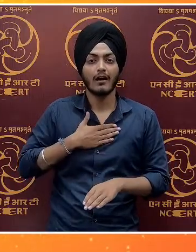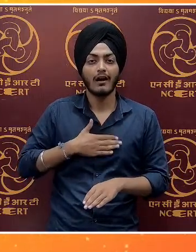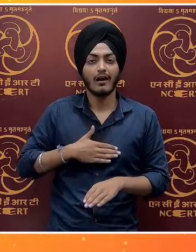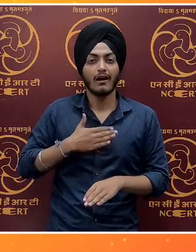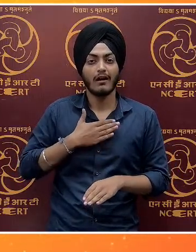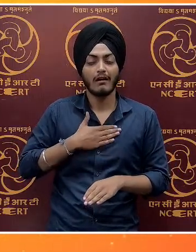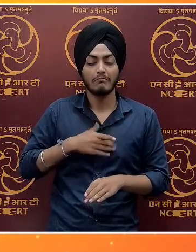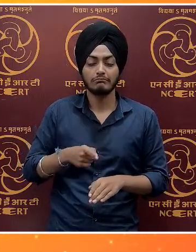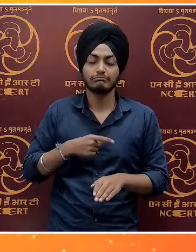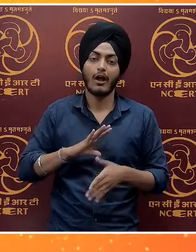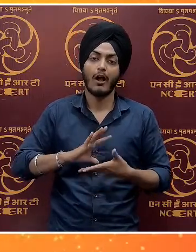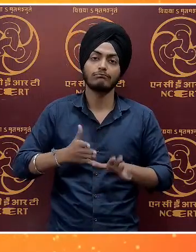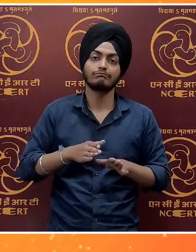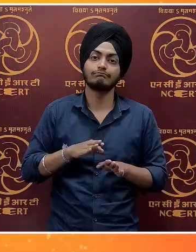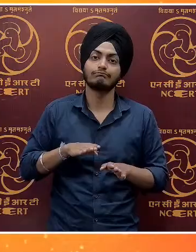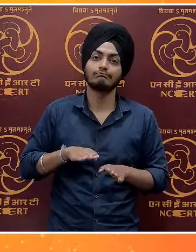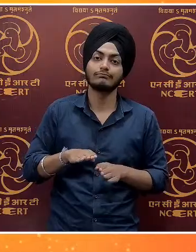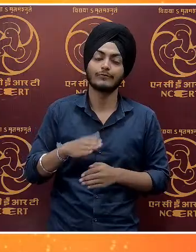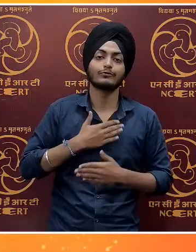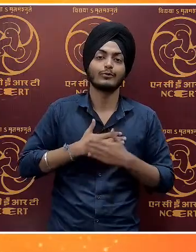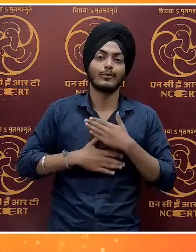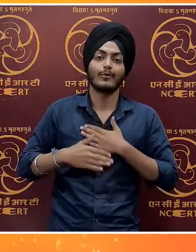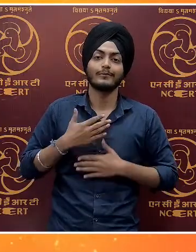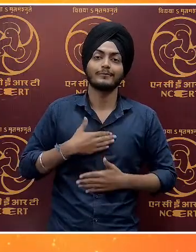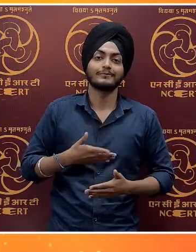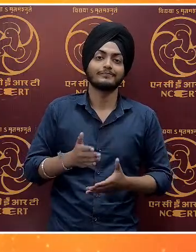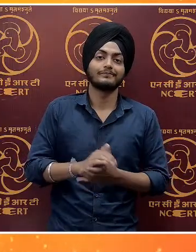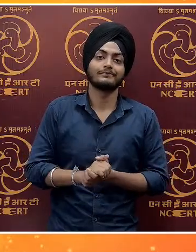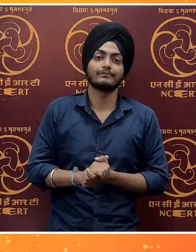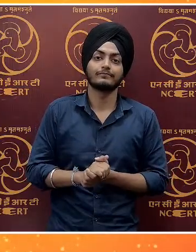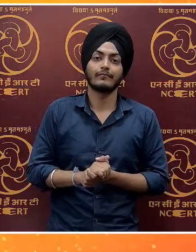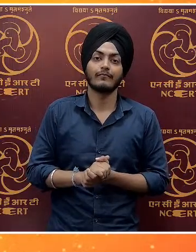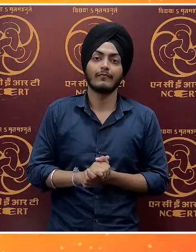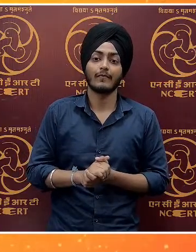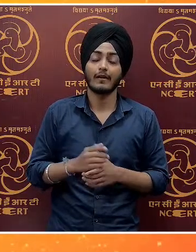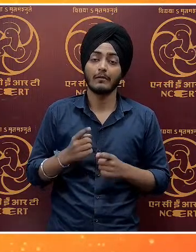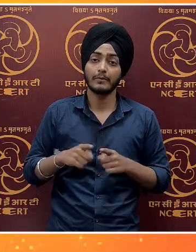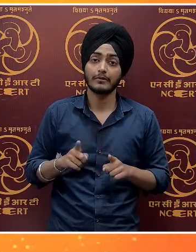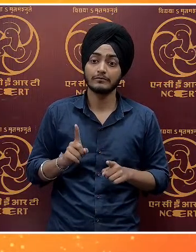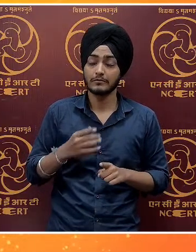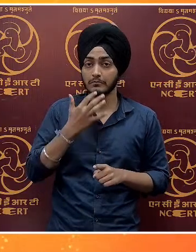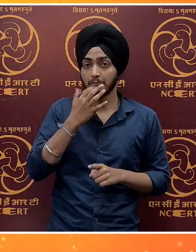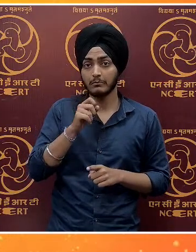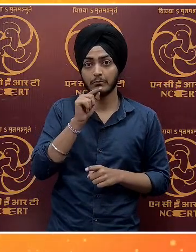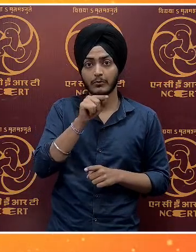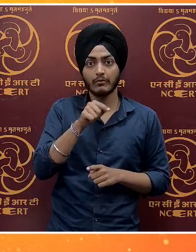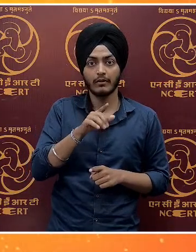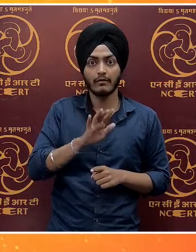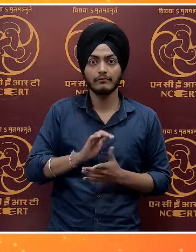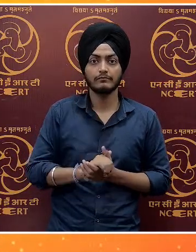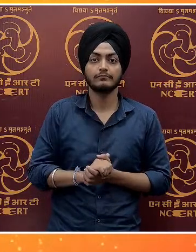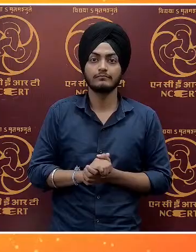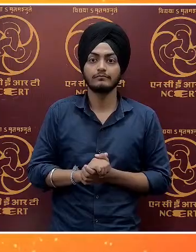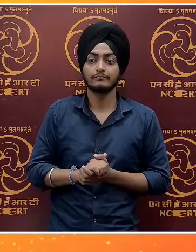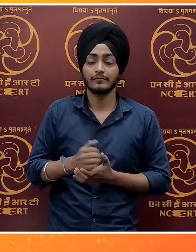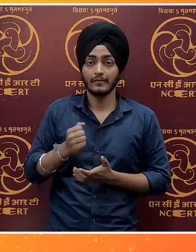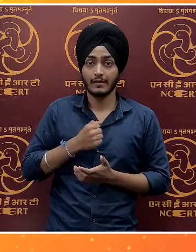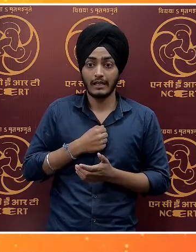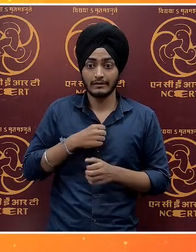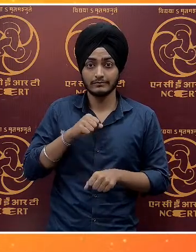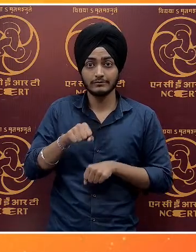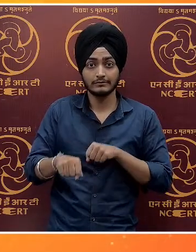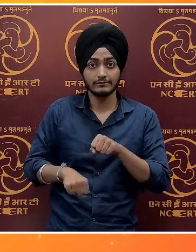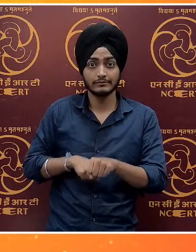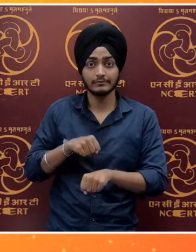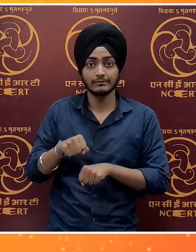are exerting, it depends on this. But there's an important point. But my cycle is